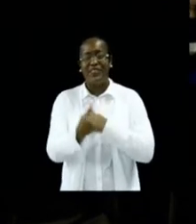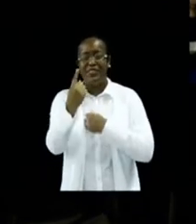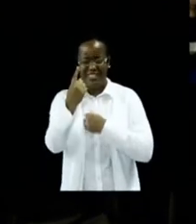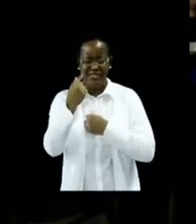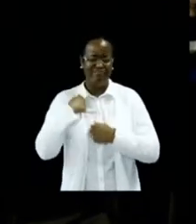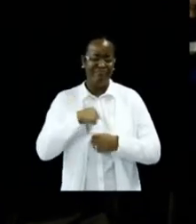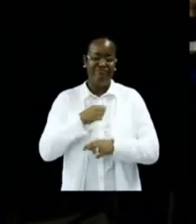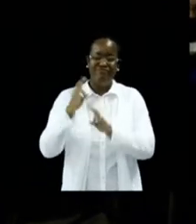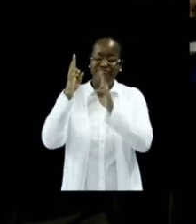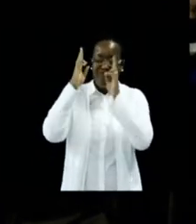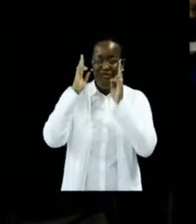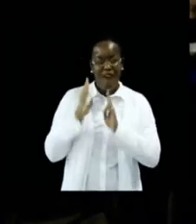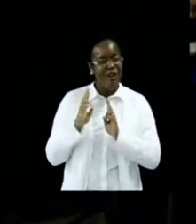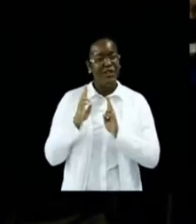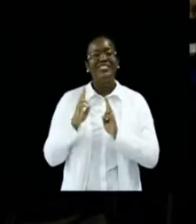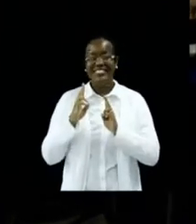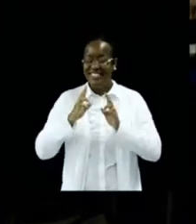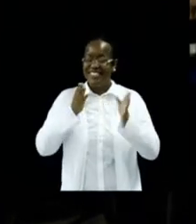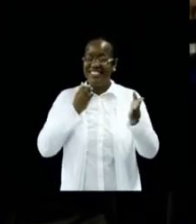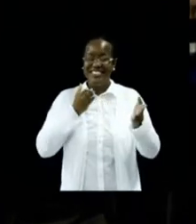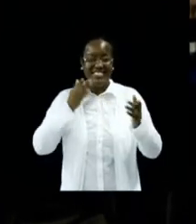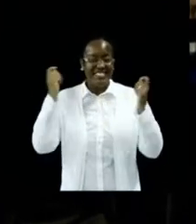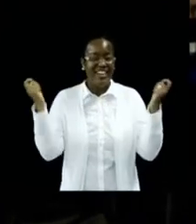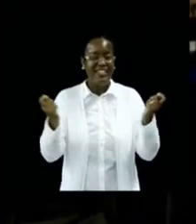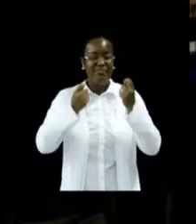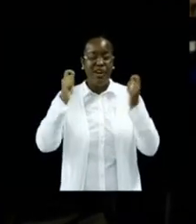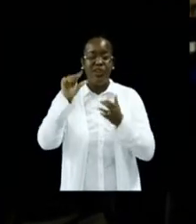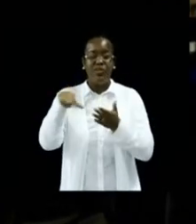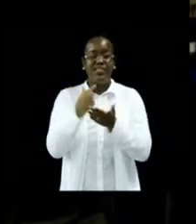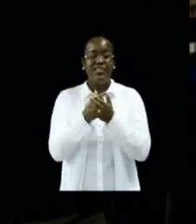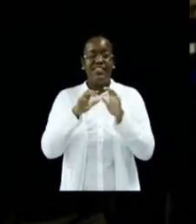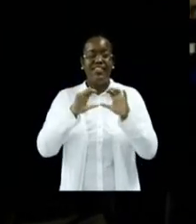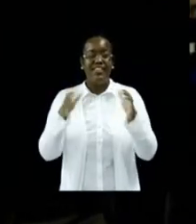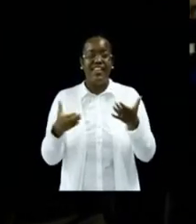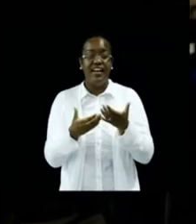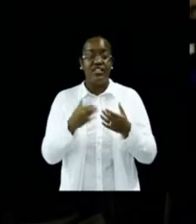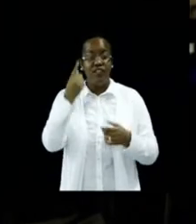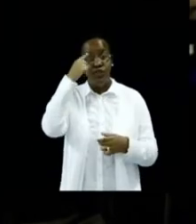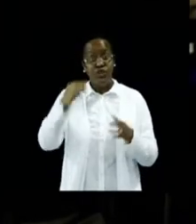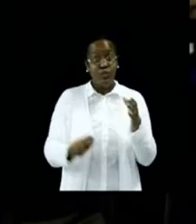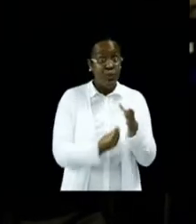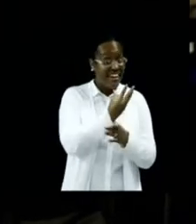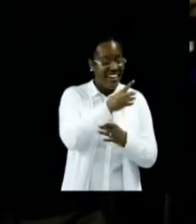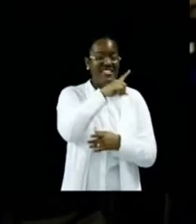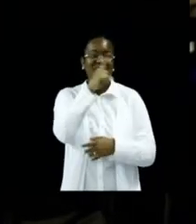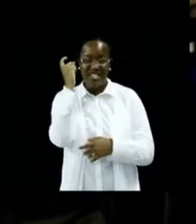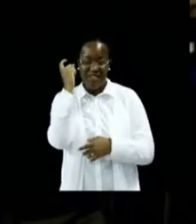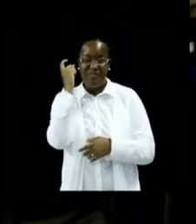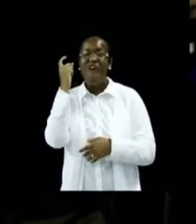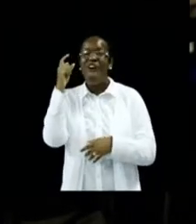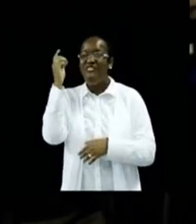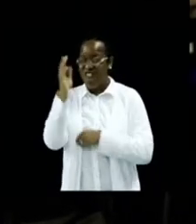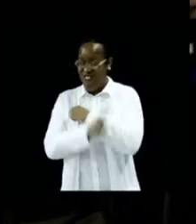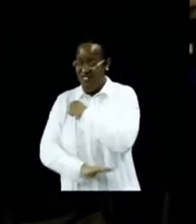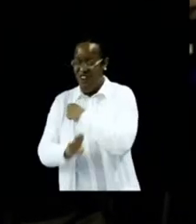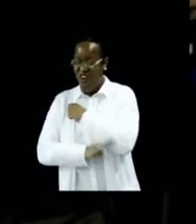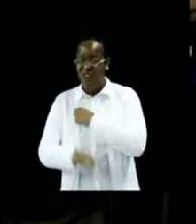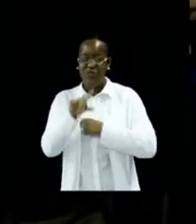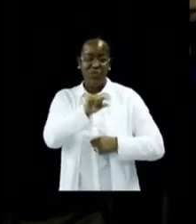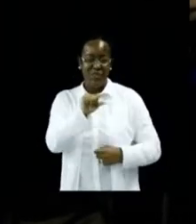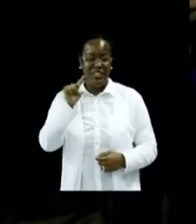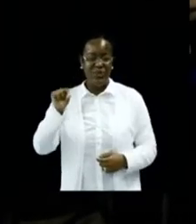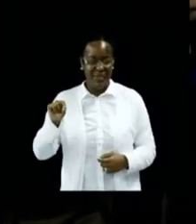honored to celebrate the graduating classes of spring, summer, and fall